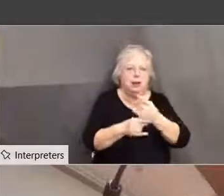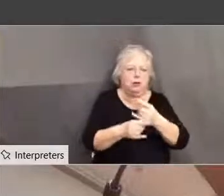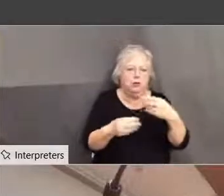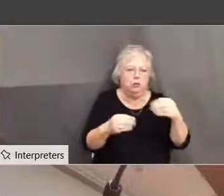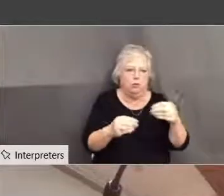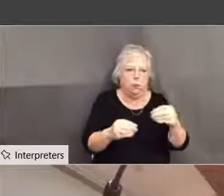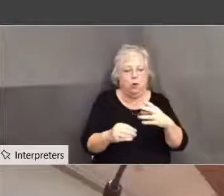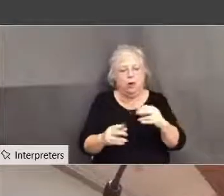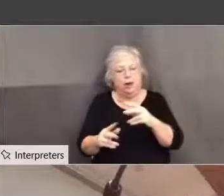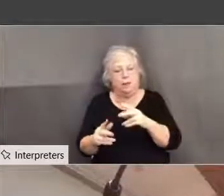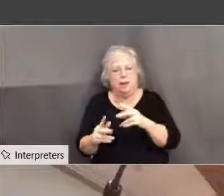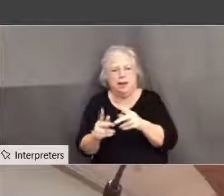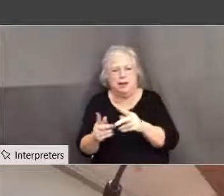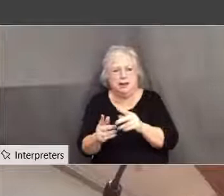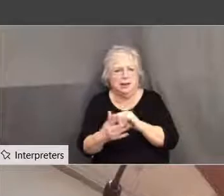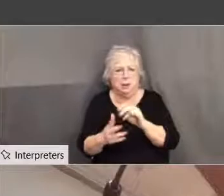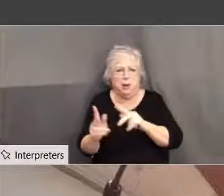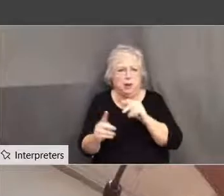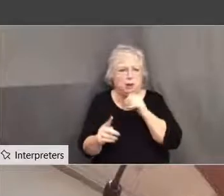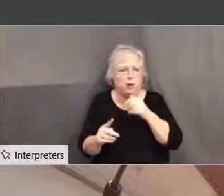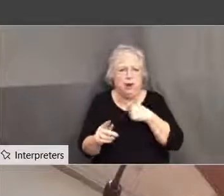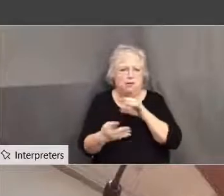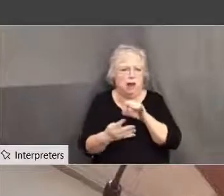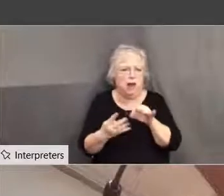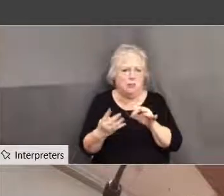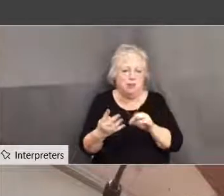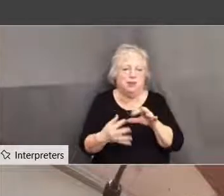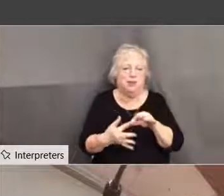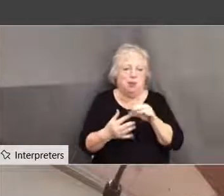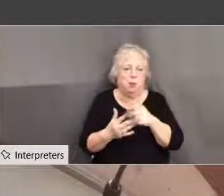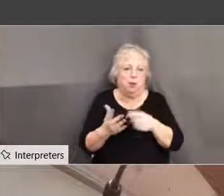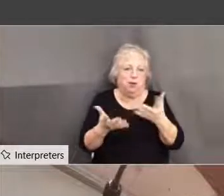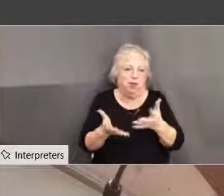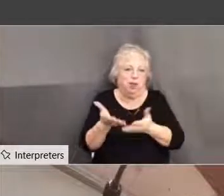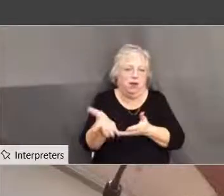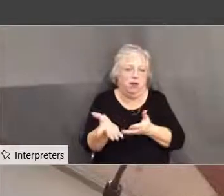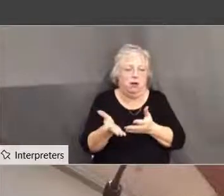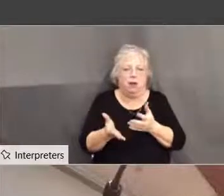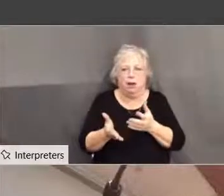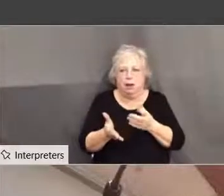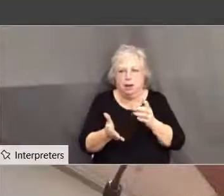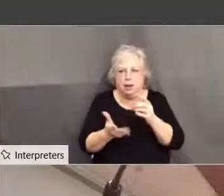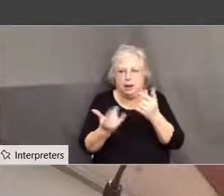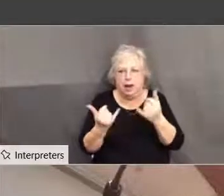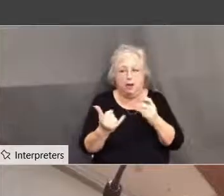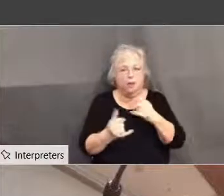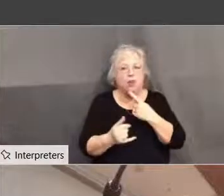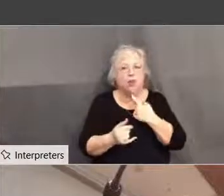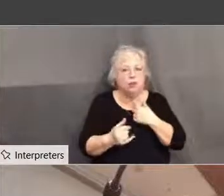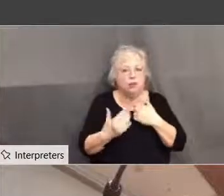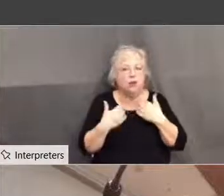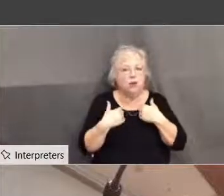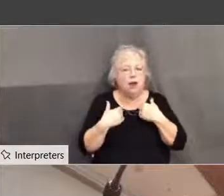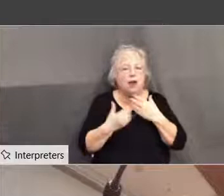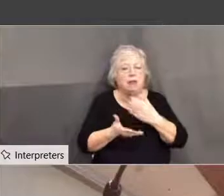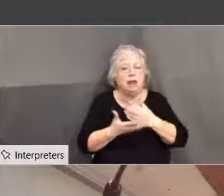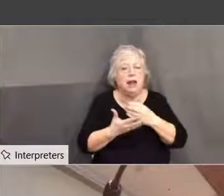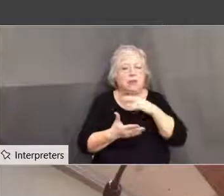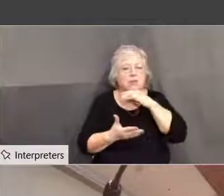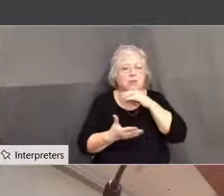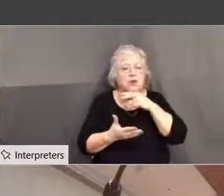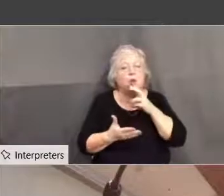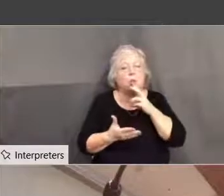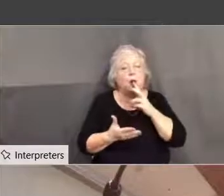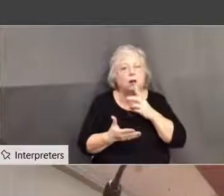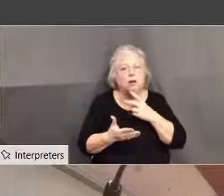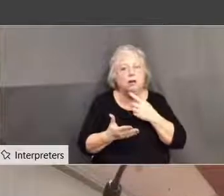have options other than what's presented to them. Now, if you're thirsty and you had a glass of dirty water, you would drink that dirty water. But if you're thirsty